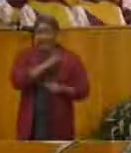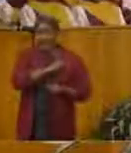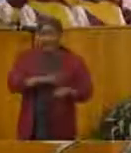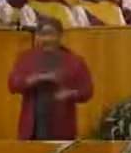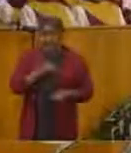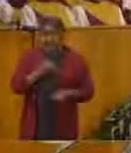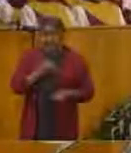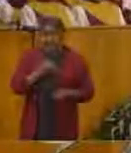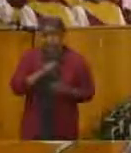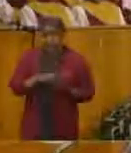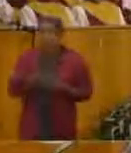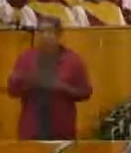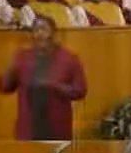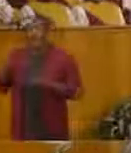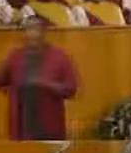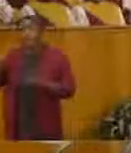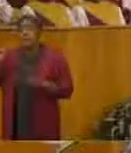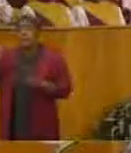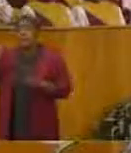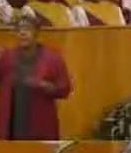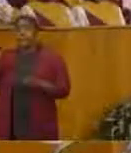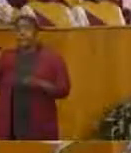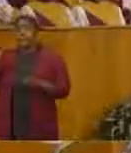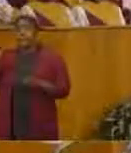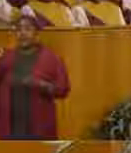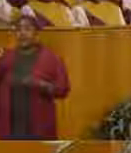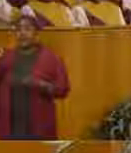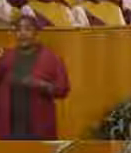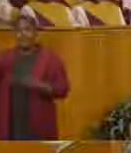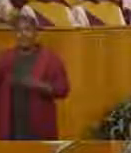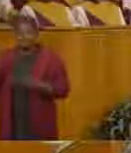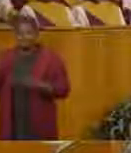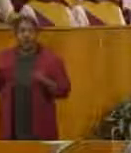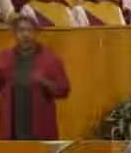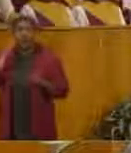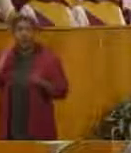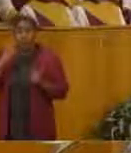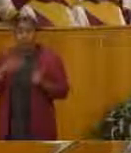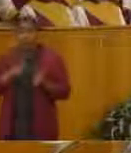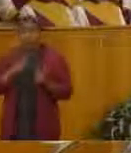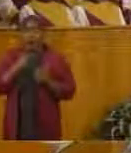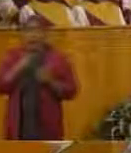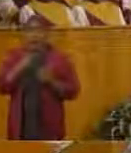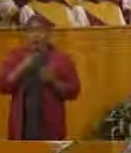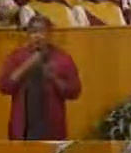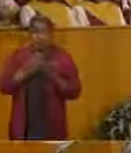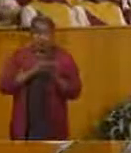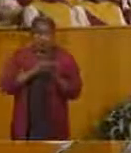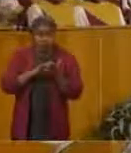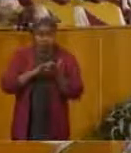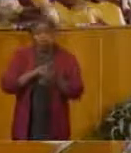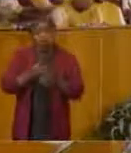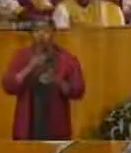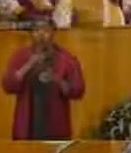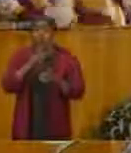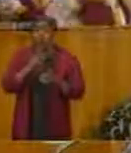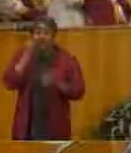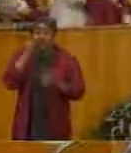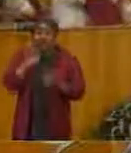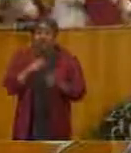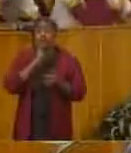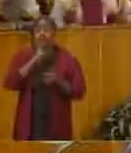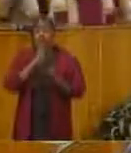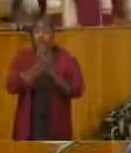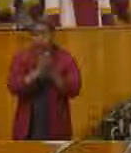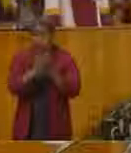emphasis sake. If you're able to turn on your device, or if you've got a real Bible with you, would you turn with me to Matthew chapter